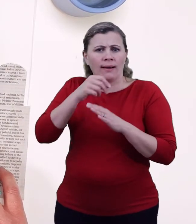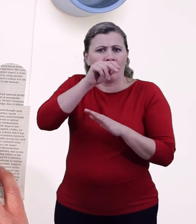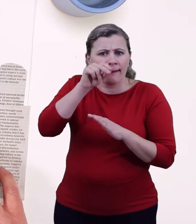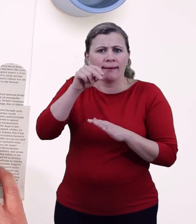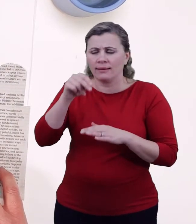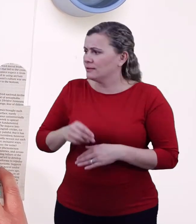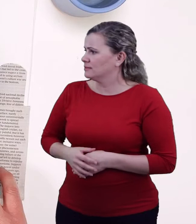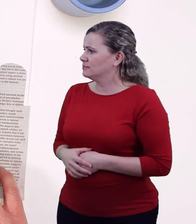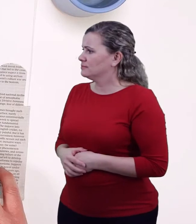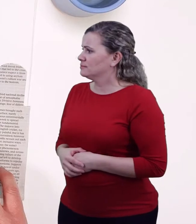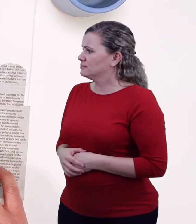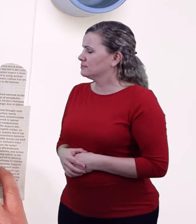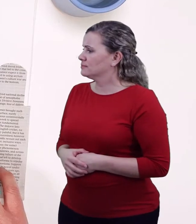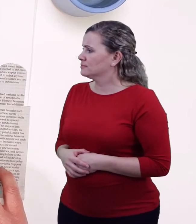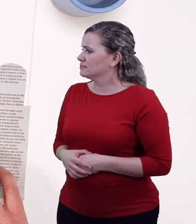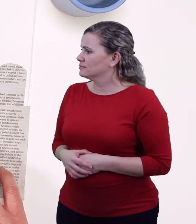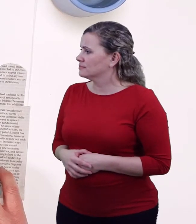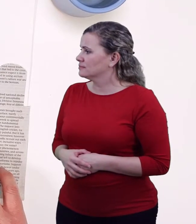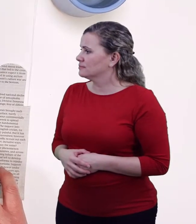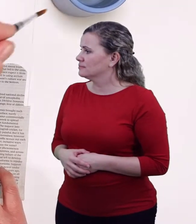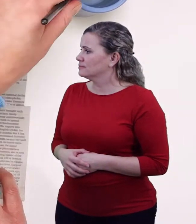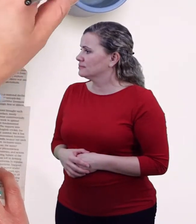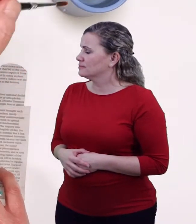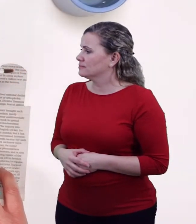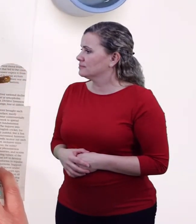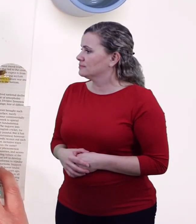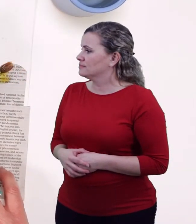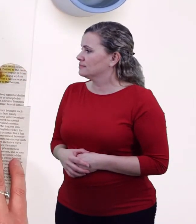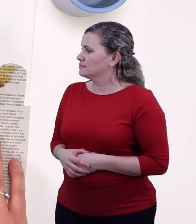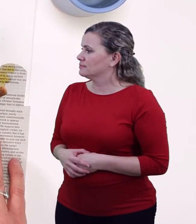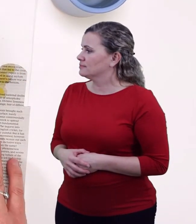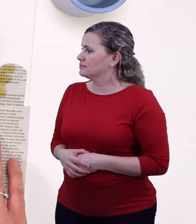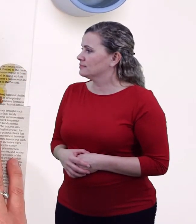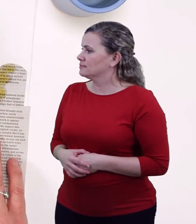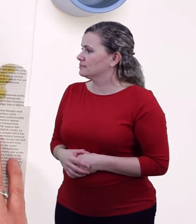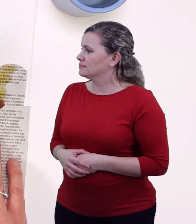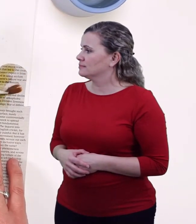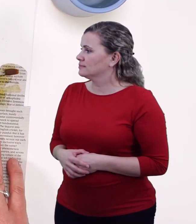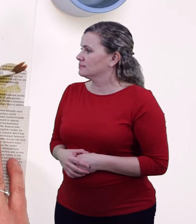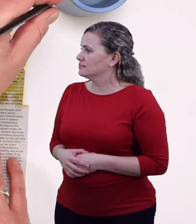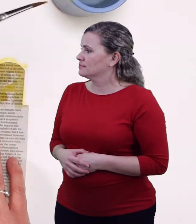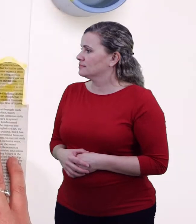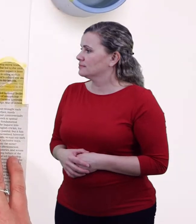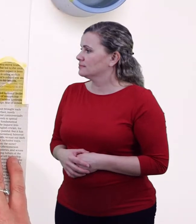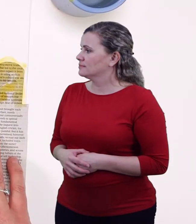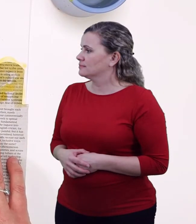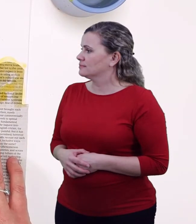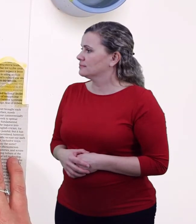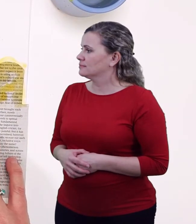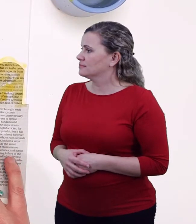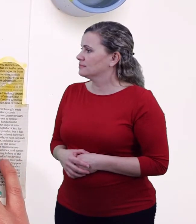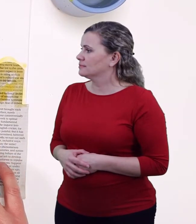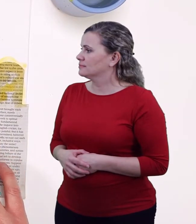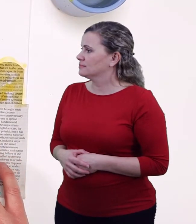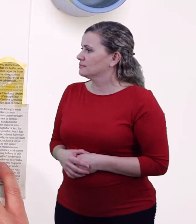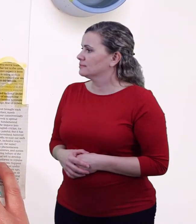Adding it to the top of the newspaper background will create the effect of the setting sun's light reflecting off the buildings. Dip your